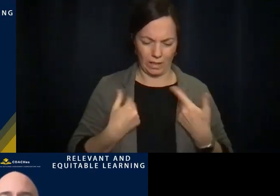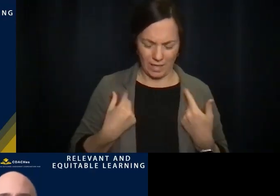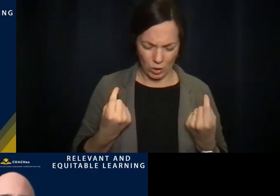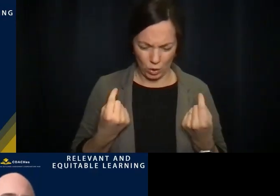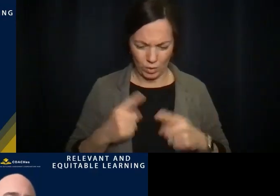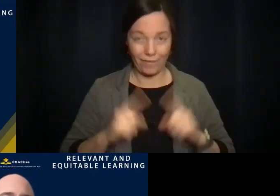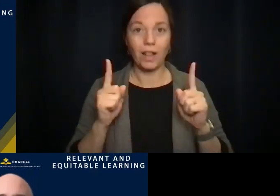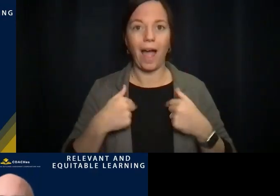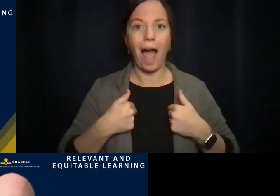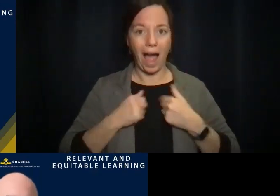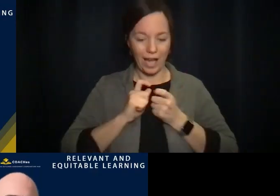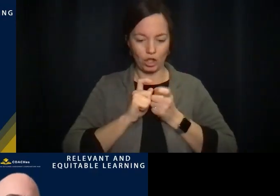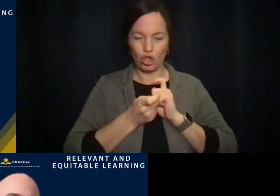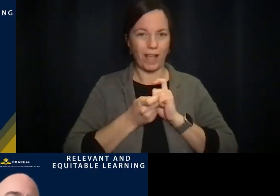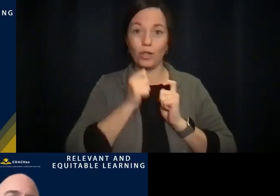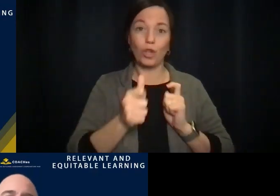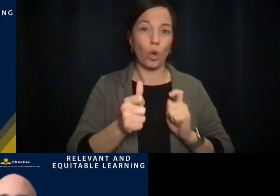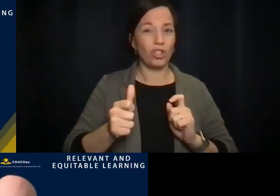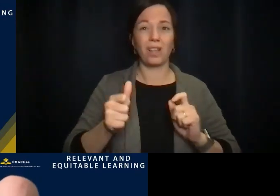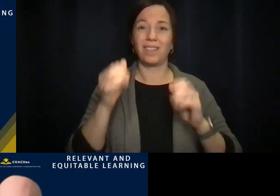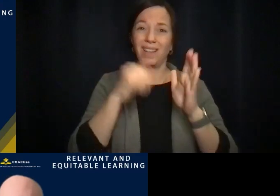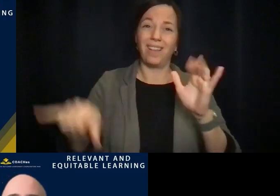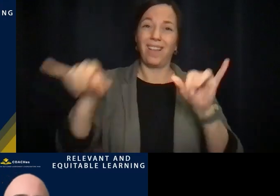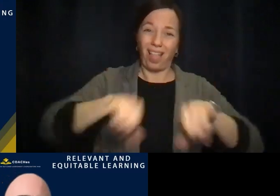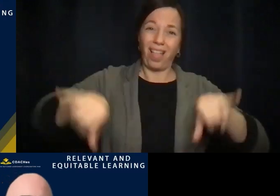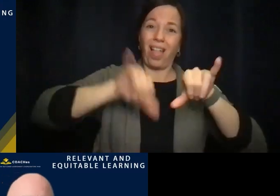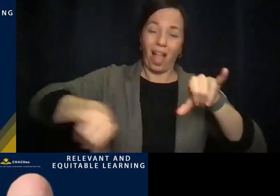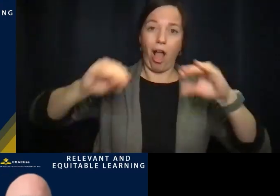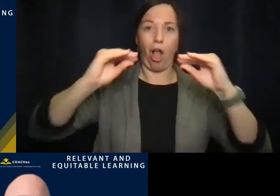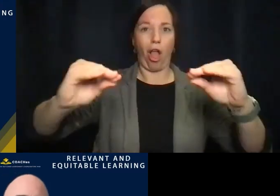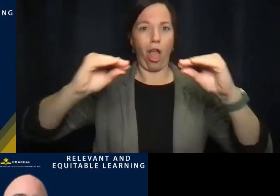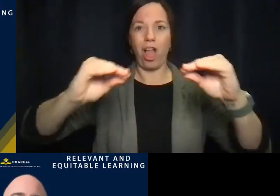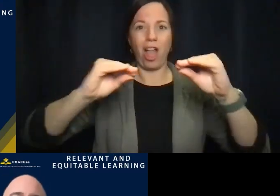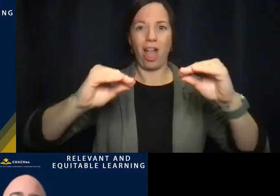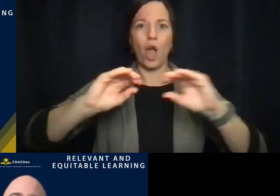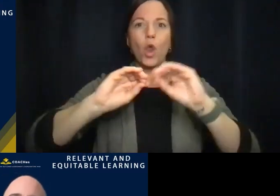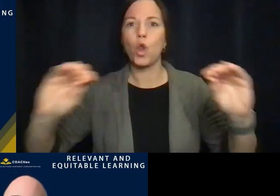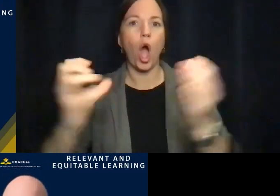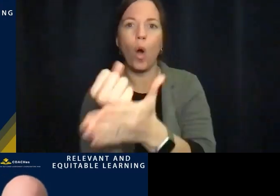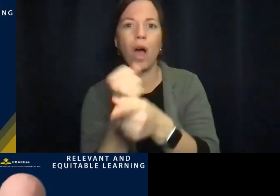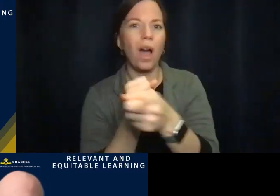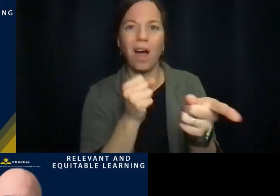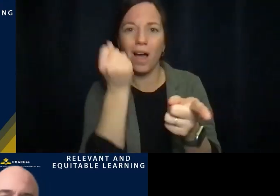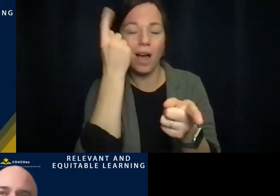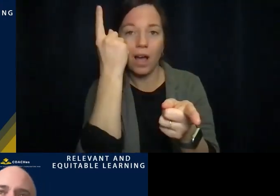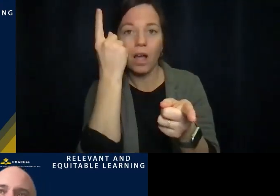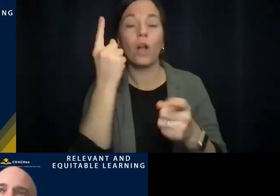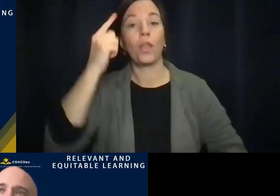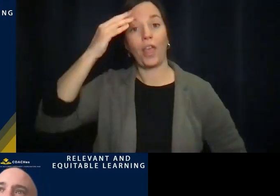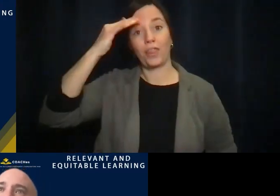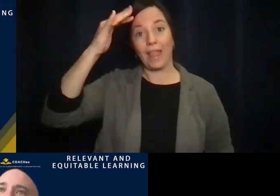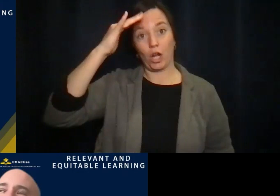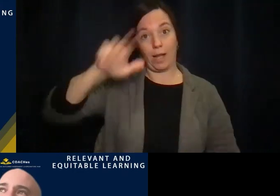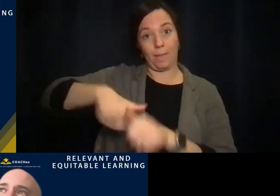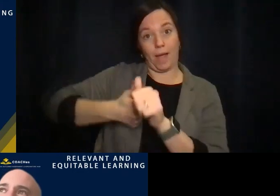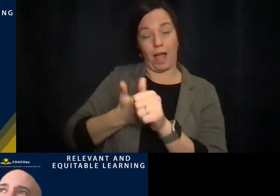You adjust. You don't just keep doing the same thing and not seeing any gains on that. And so the theory behind at least what